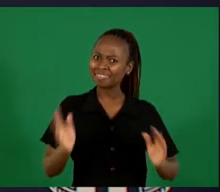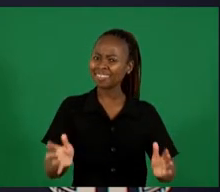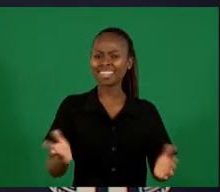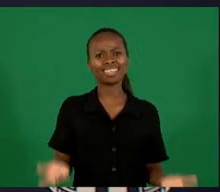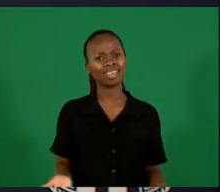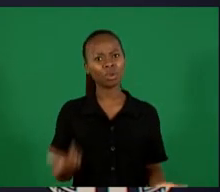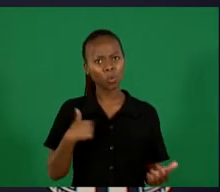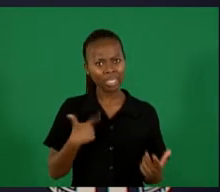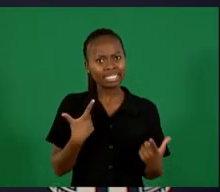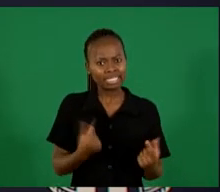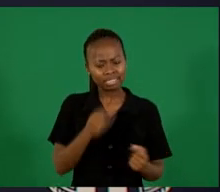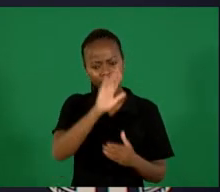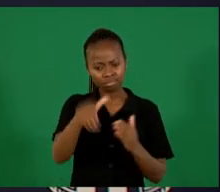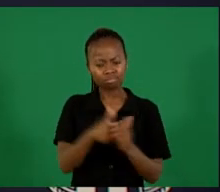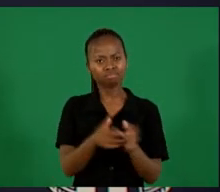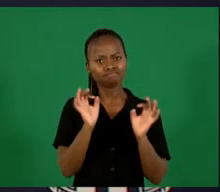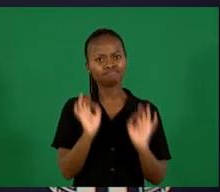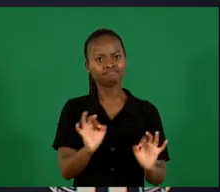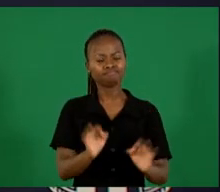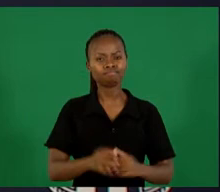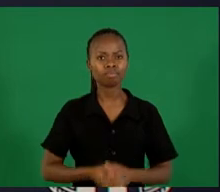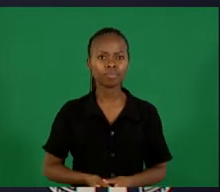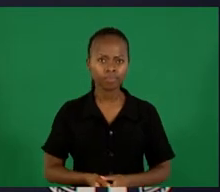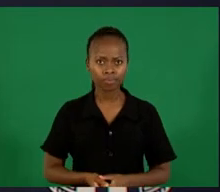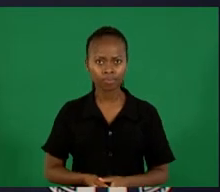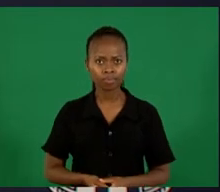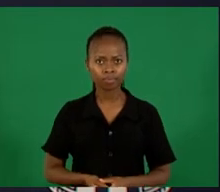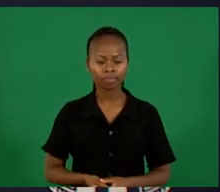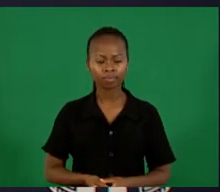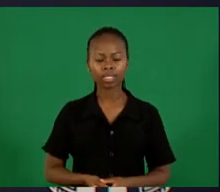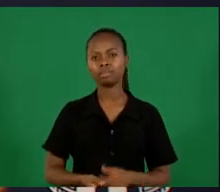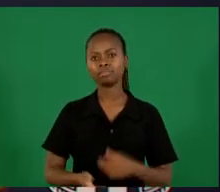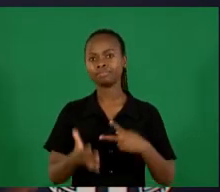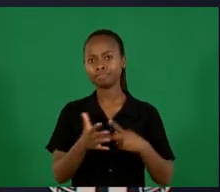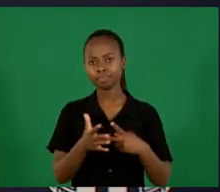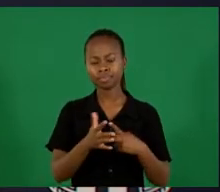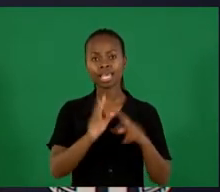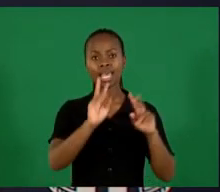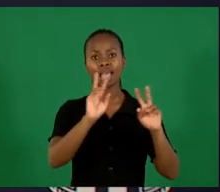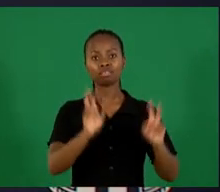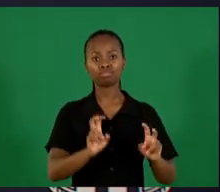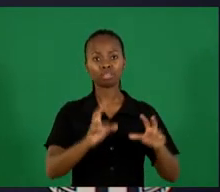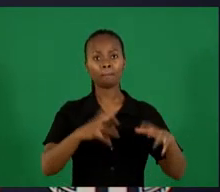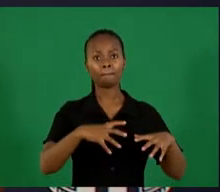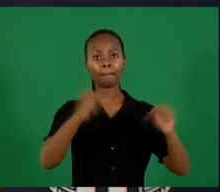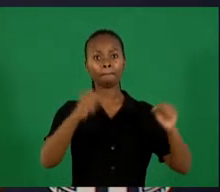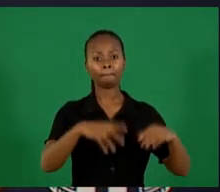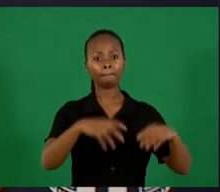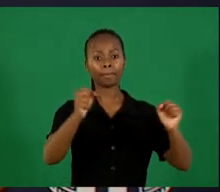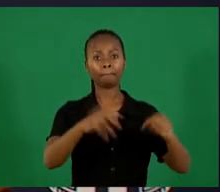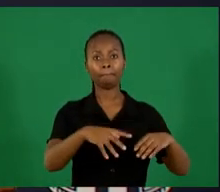we had taken. Impact of load shedding.